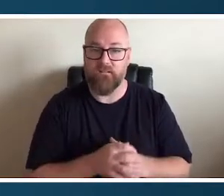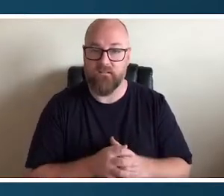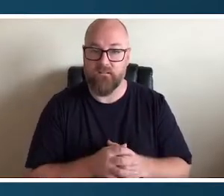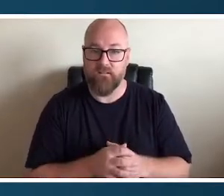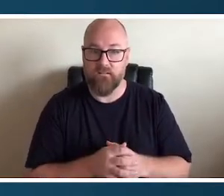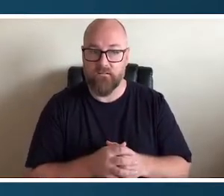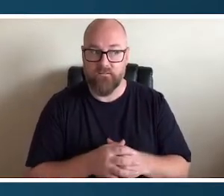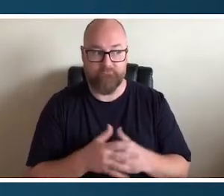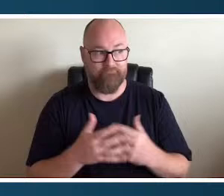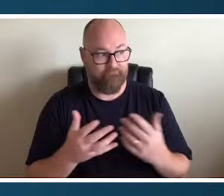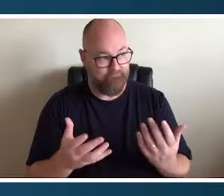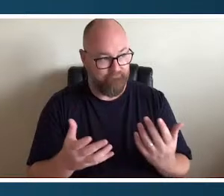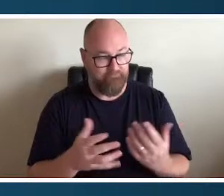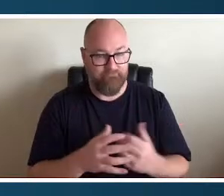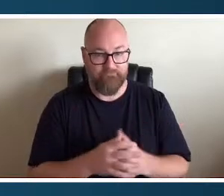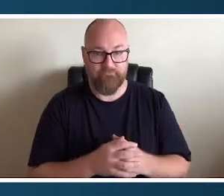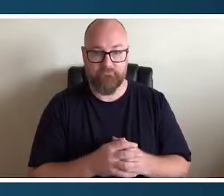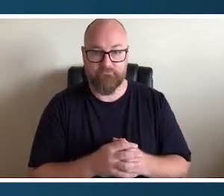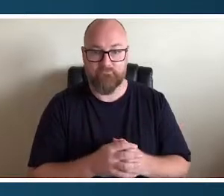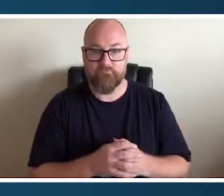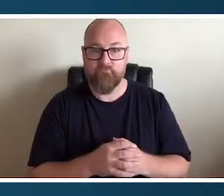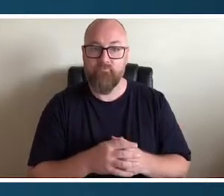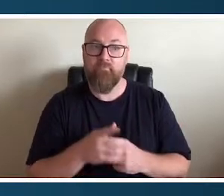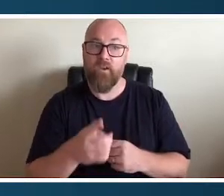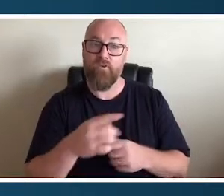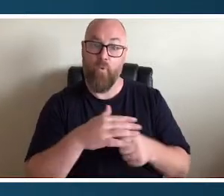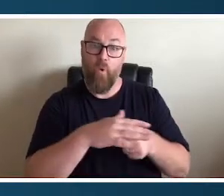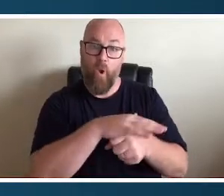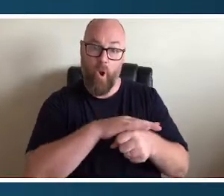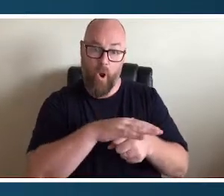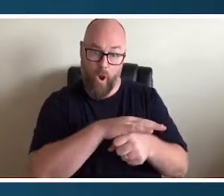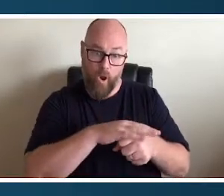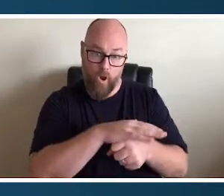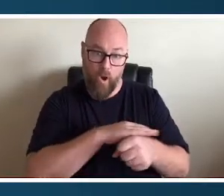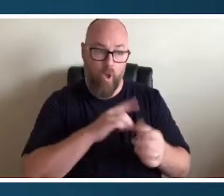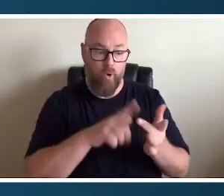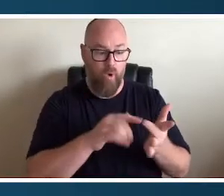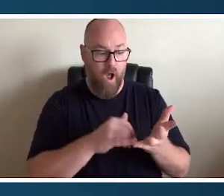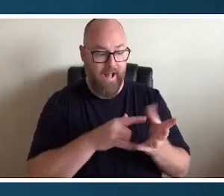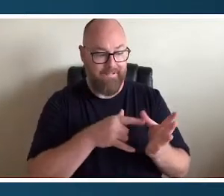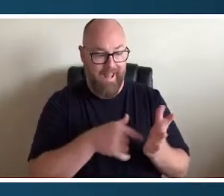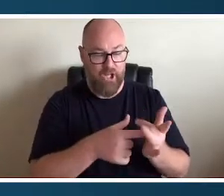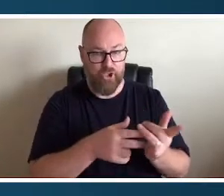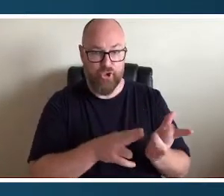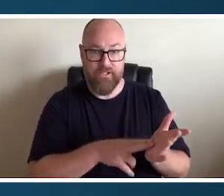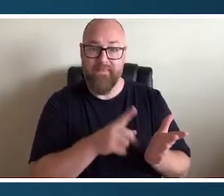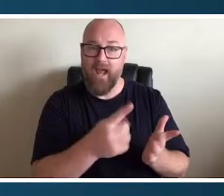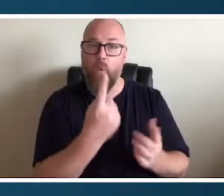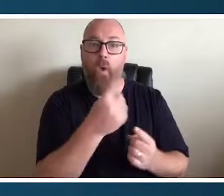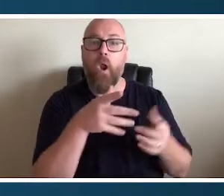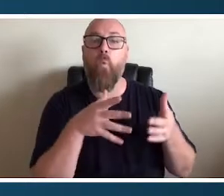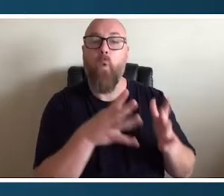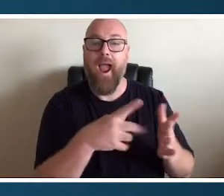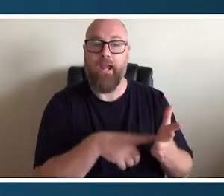is to say as well that localization is a way of doing things. Localization doesn't determine what we do. We need